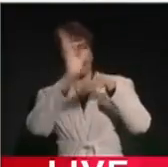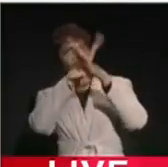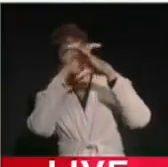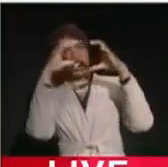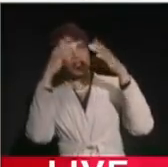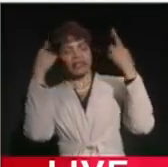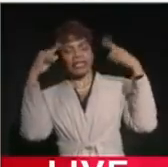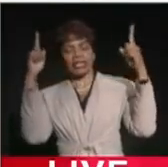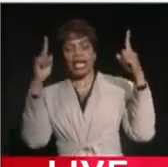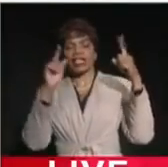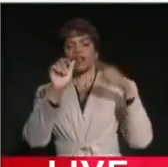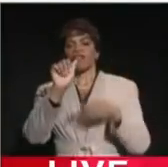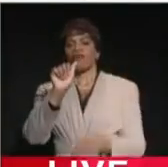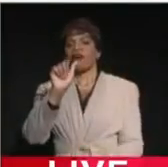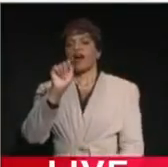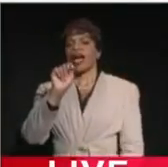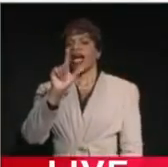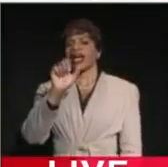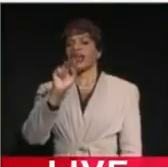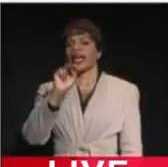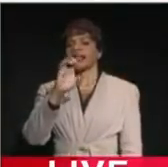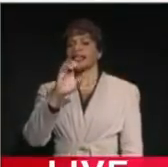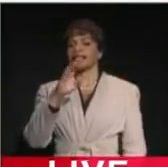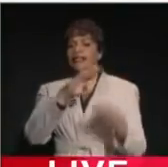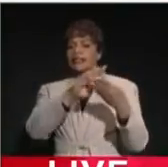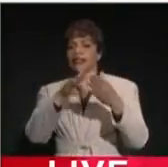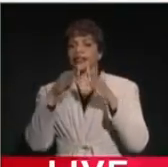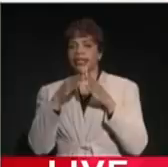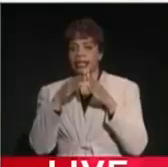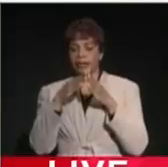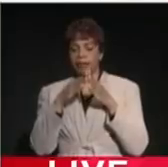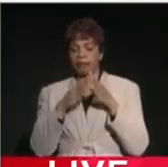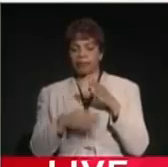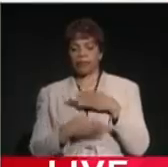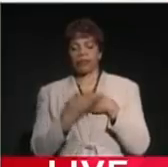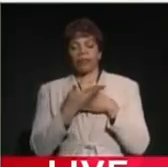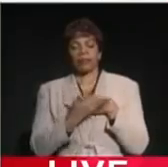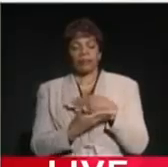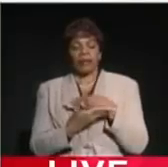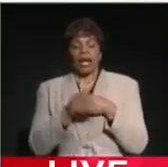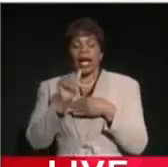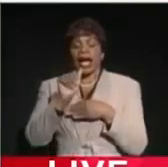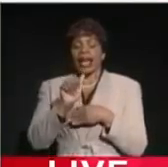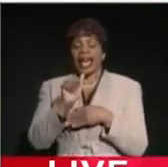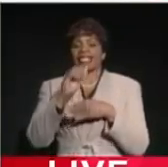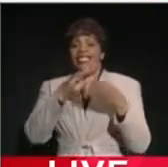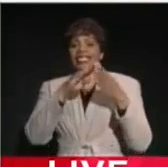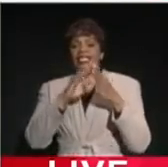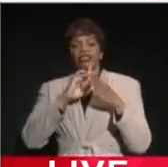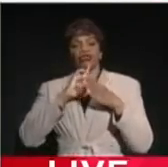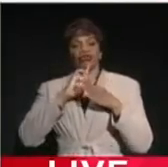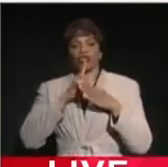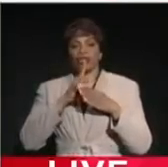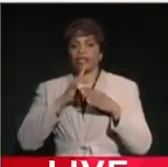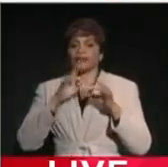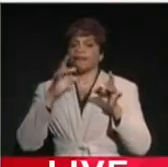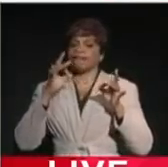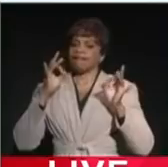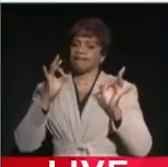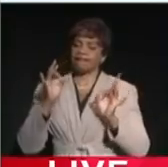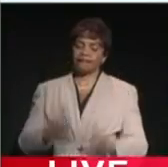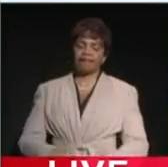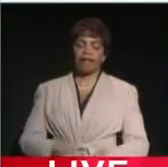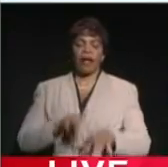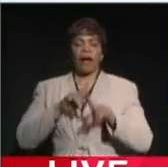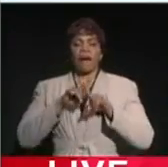City? We can start with you, Mr. Murphy. Thank you. Atlantic City has gone through hell and back. The good news is it's off the